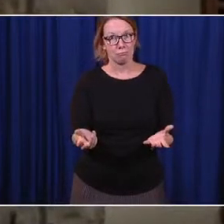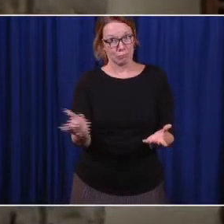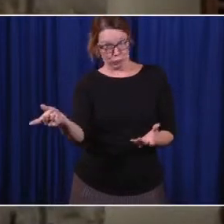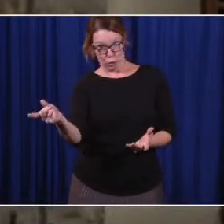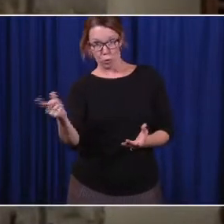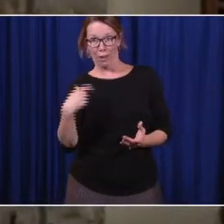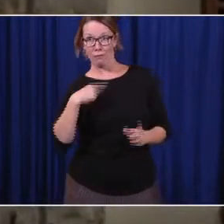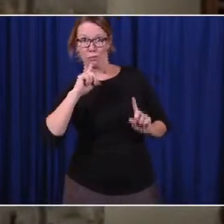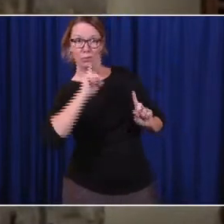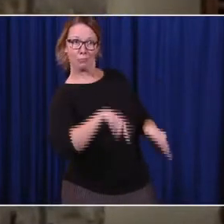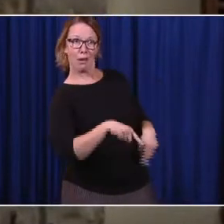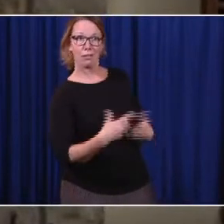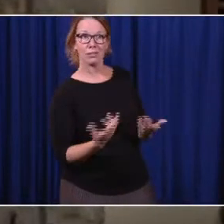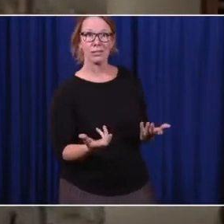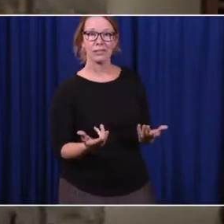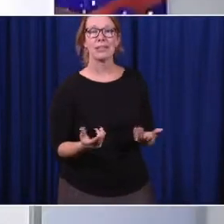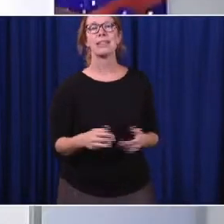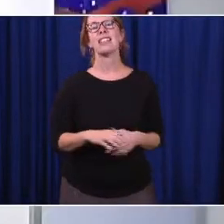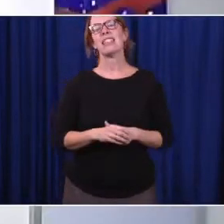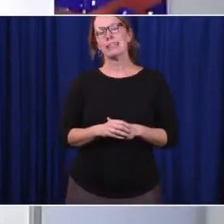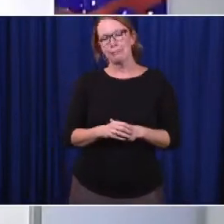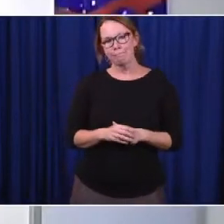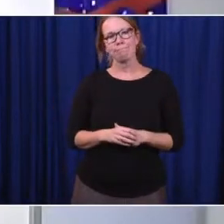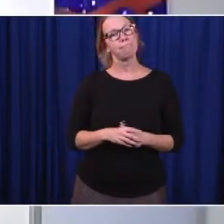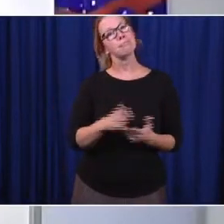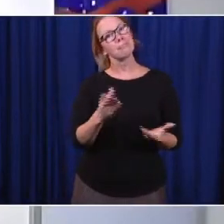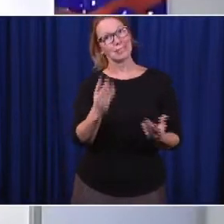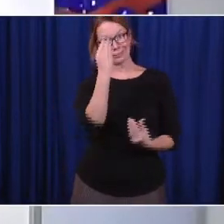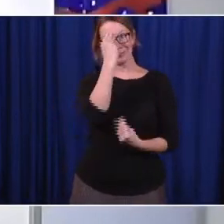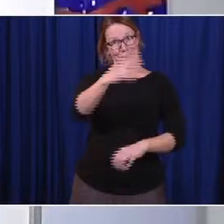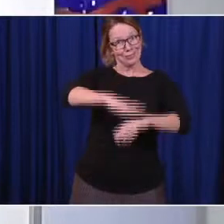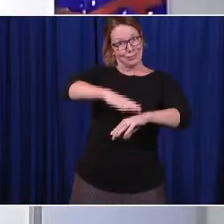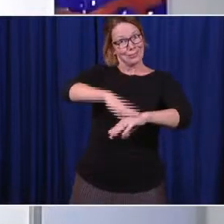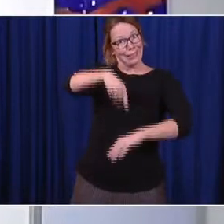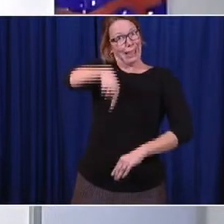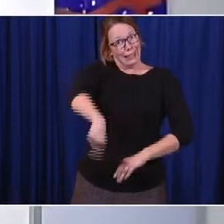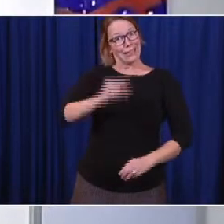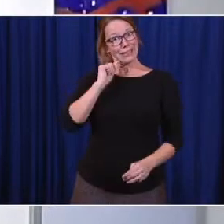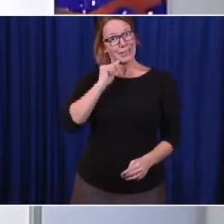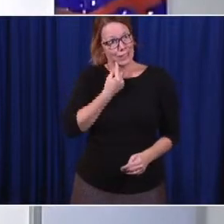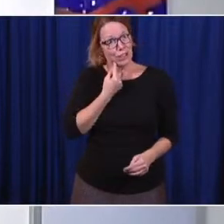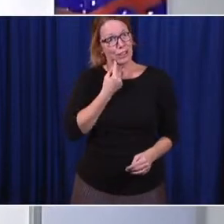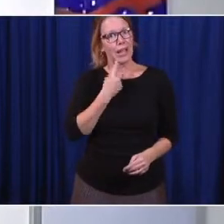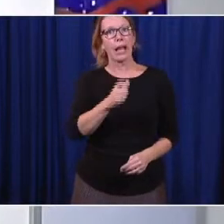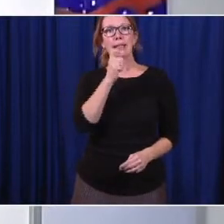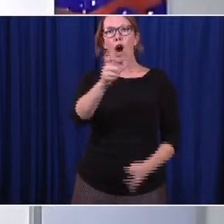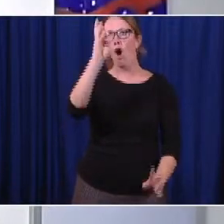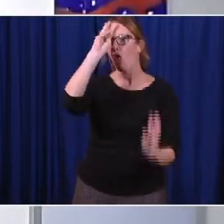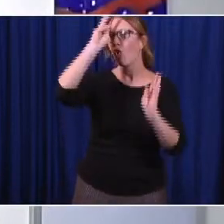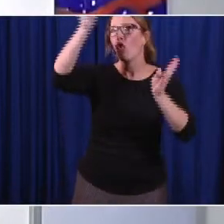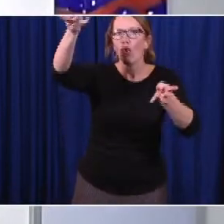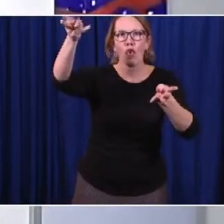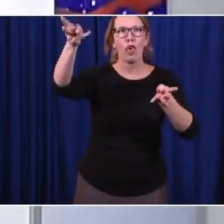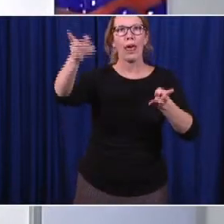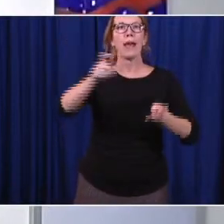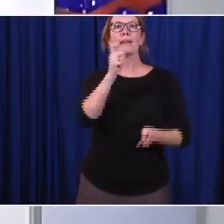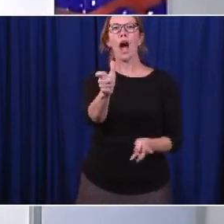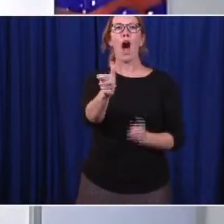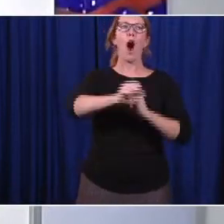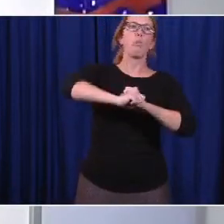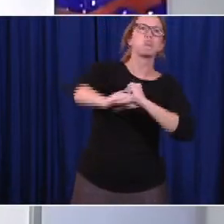them today? I just want people to take it seriously, that this isn't a hoax. It's not blown out of